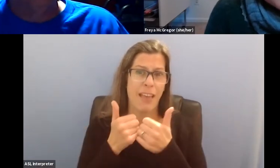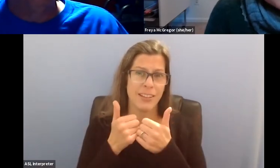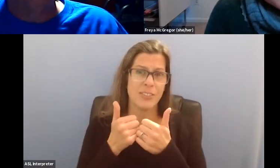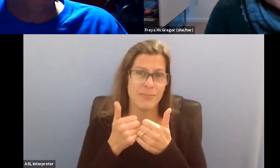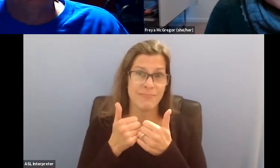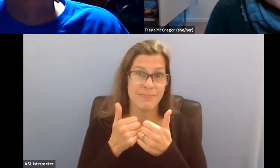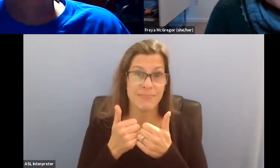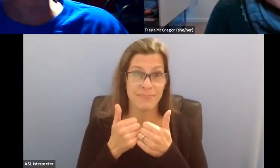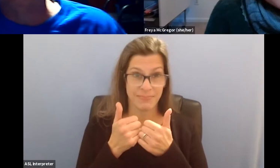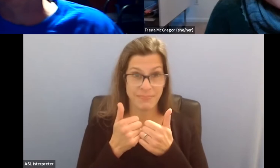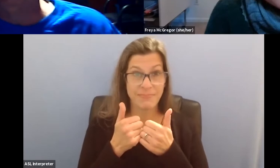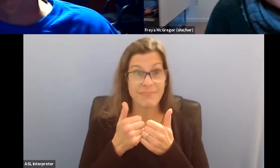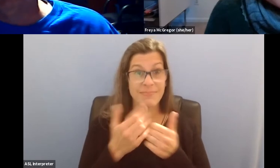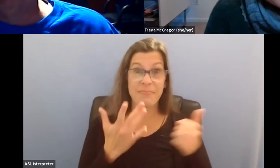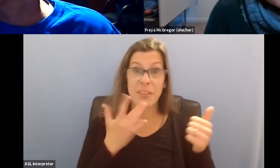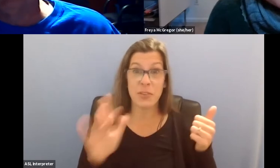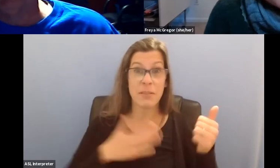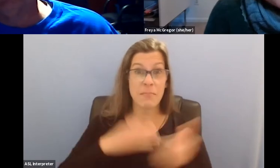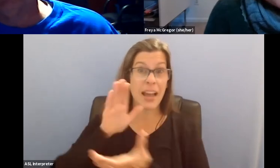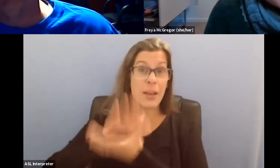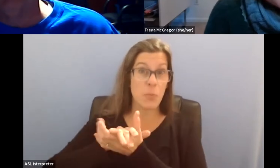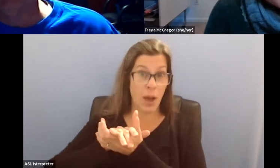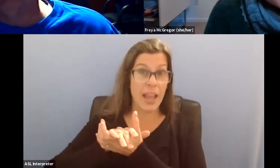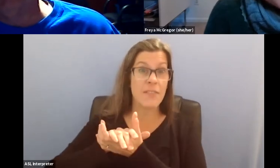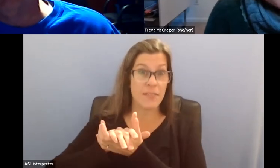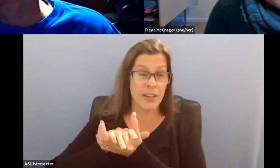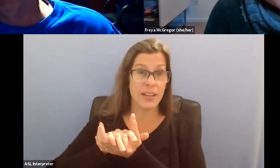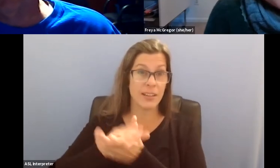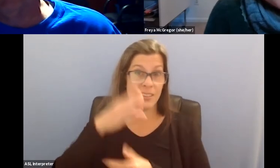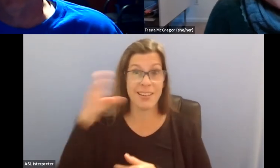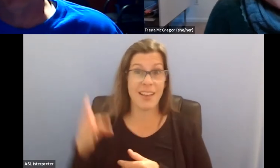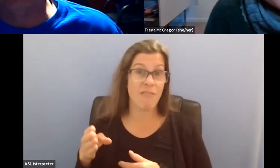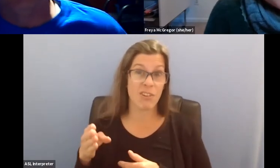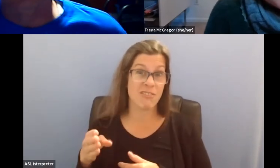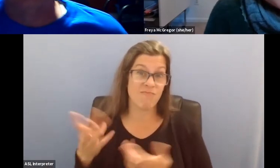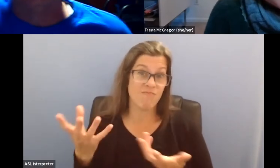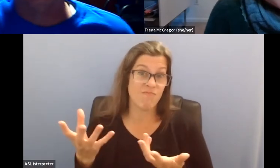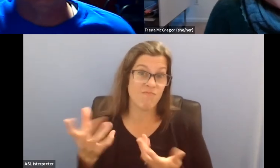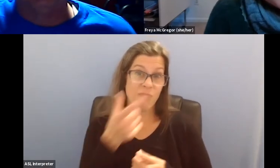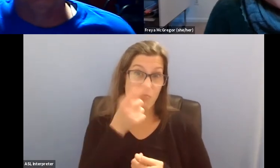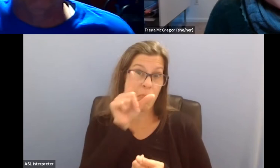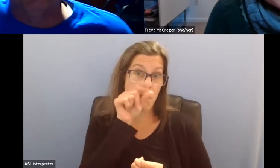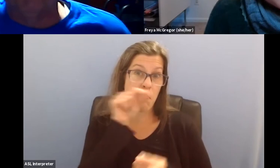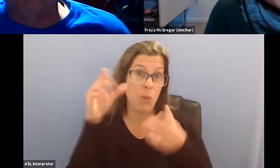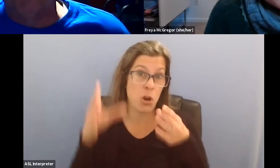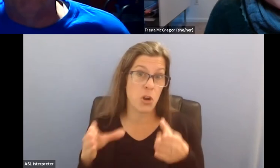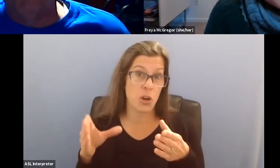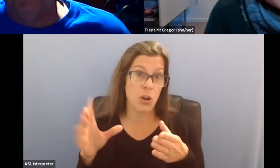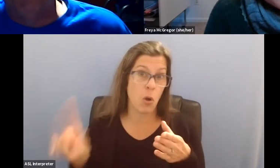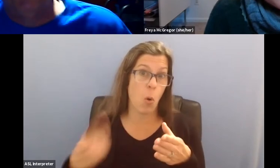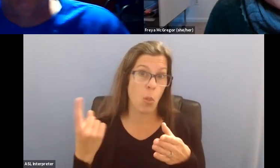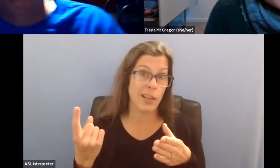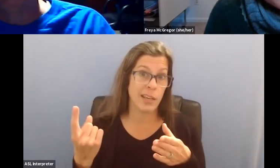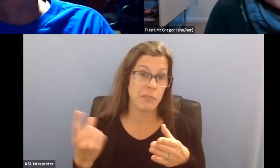Um, and fortunately my wife, who, as I said, is not, was never a birder and has only gotten interested in it through her involvement with